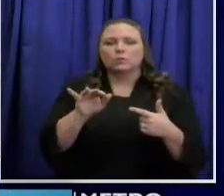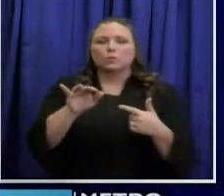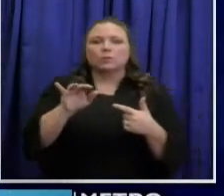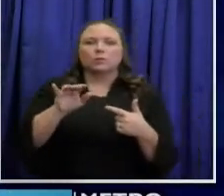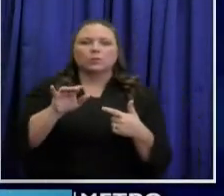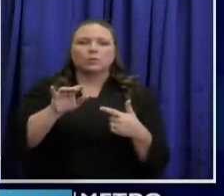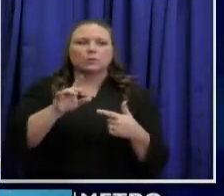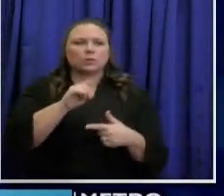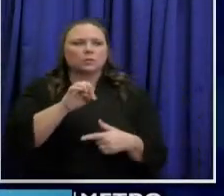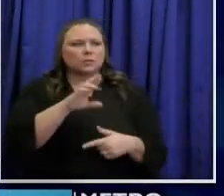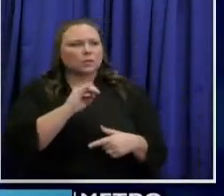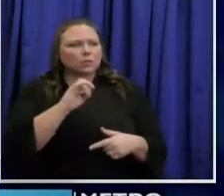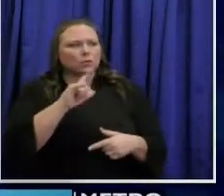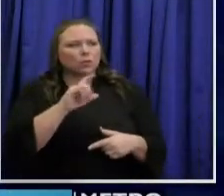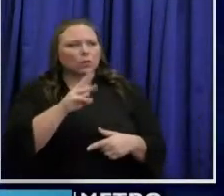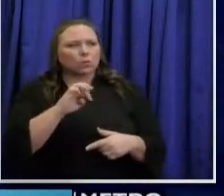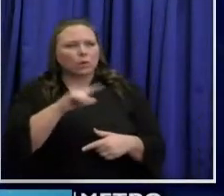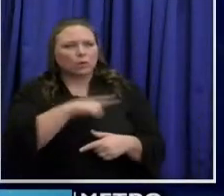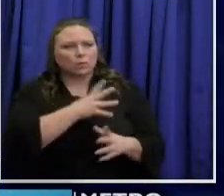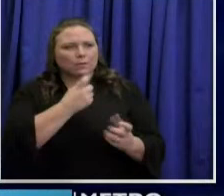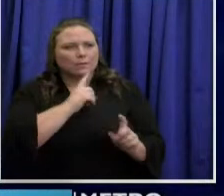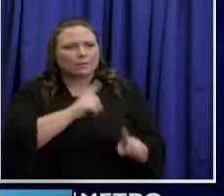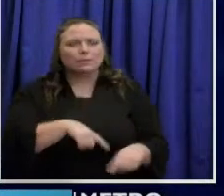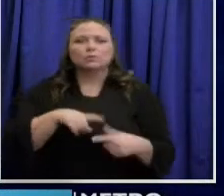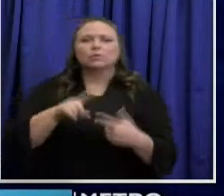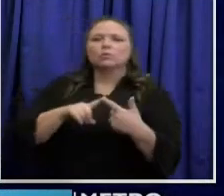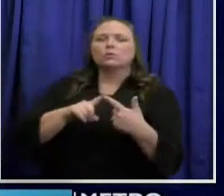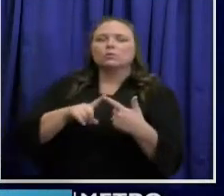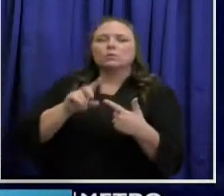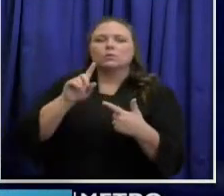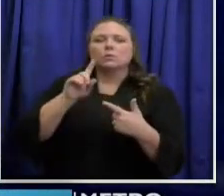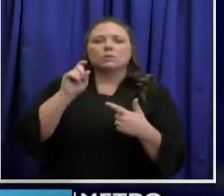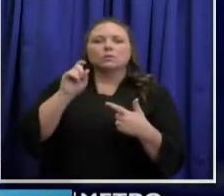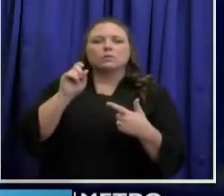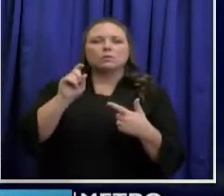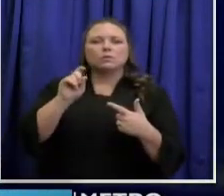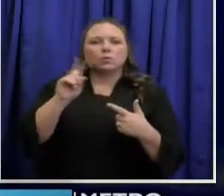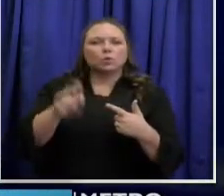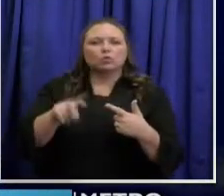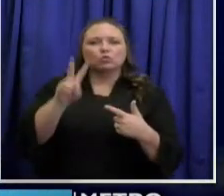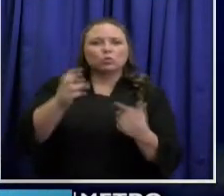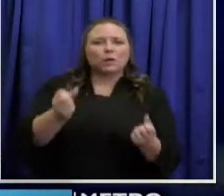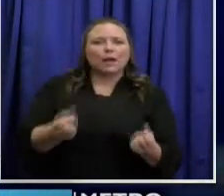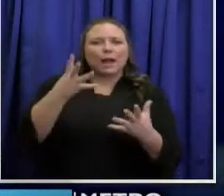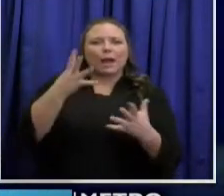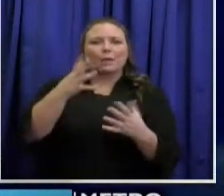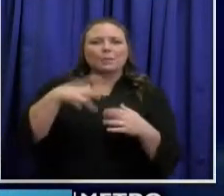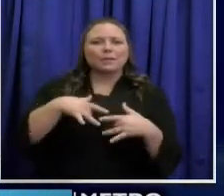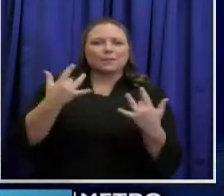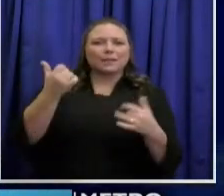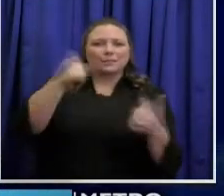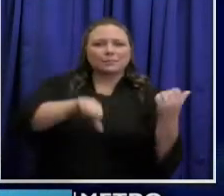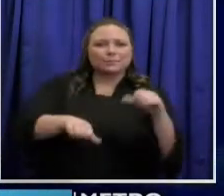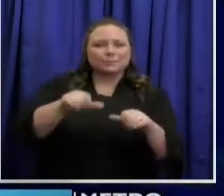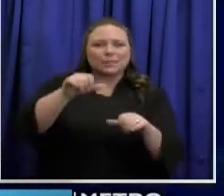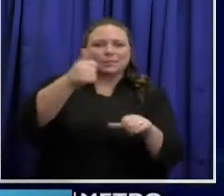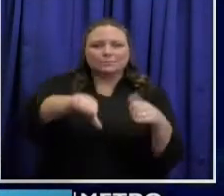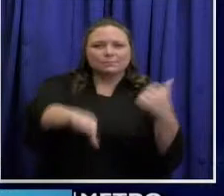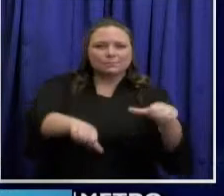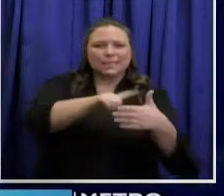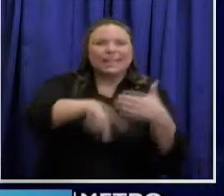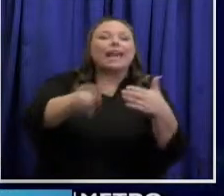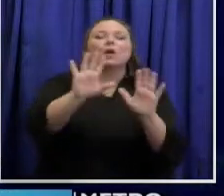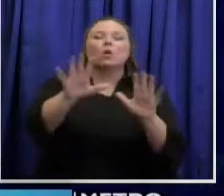Dr. Caldwell, do you want to answer? Okay, I think question two is about how many events have been canceled. Dr.